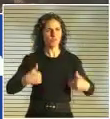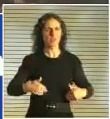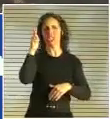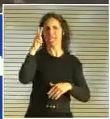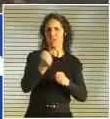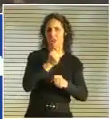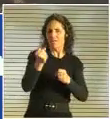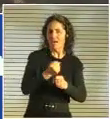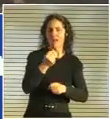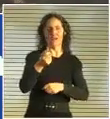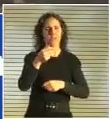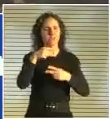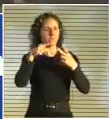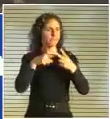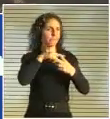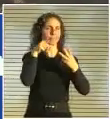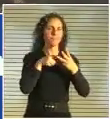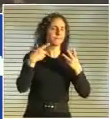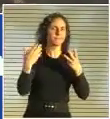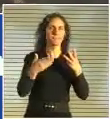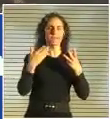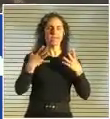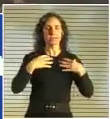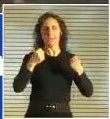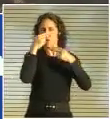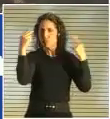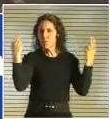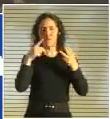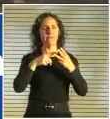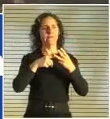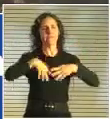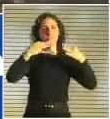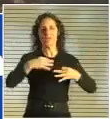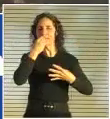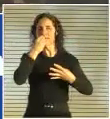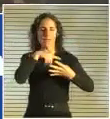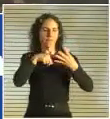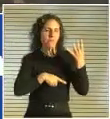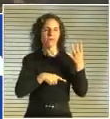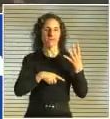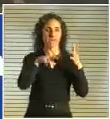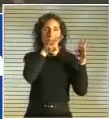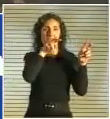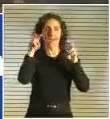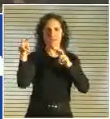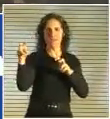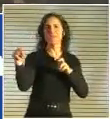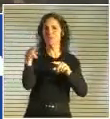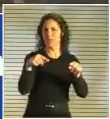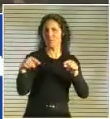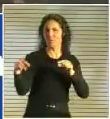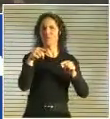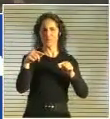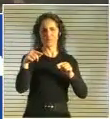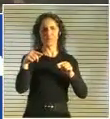really climbing on the agenda this past year in particular. Very important topic, obviously. We're seeing the biodiversity decline,